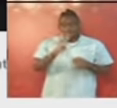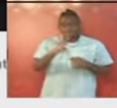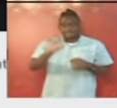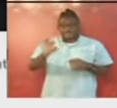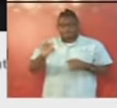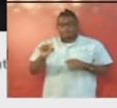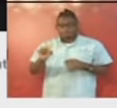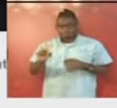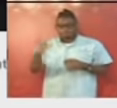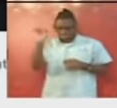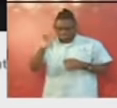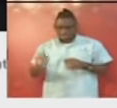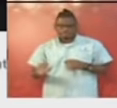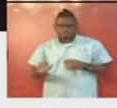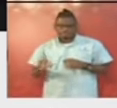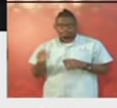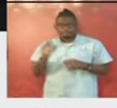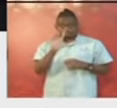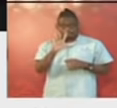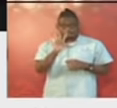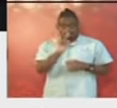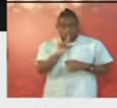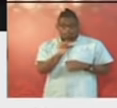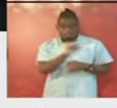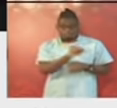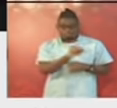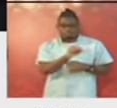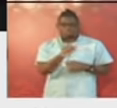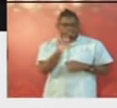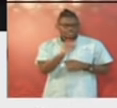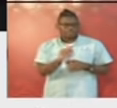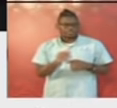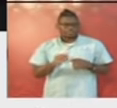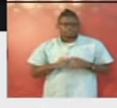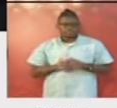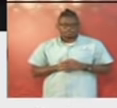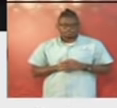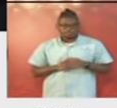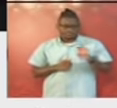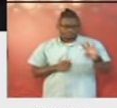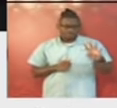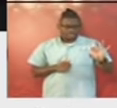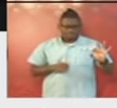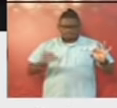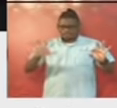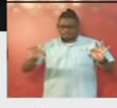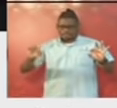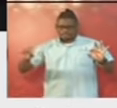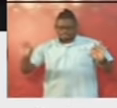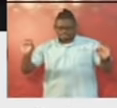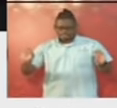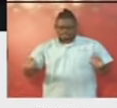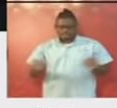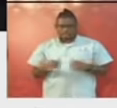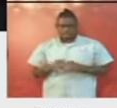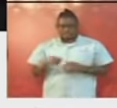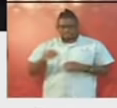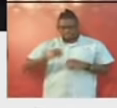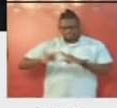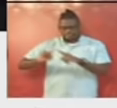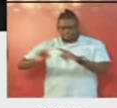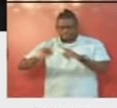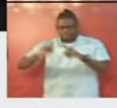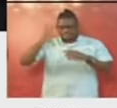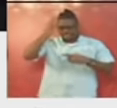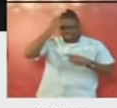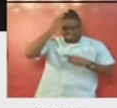51.5%. So next slide. Right, so this breaks down our comorbidities, and Dr. Tiloxin will go into detail in